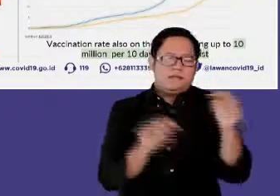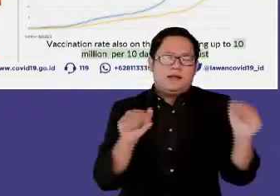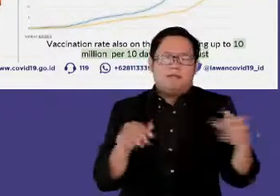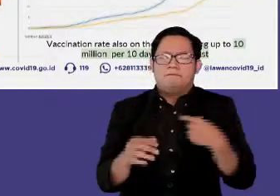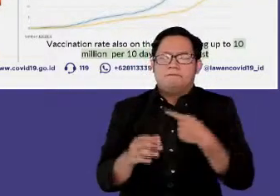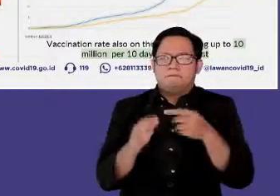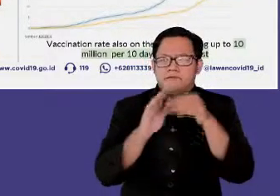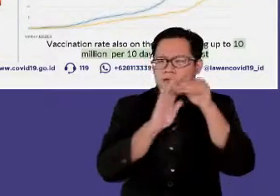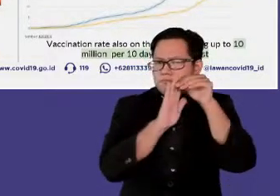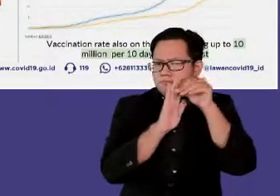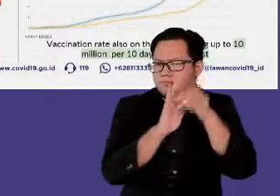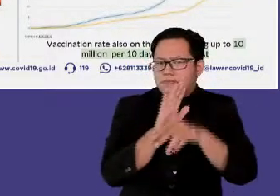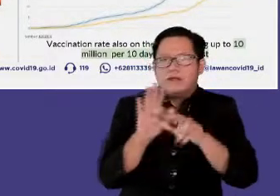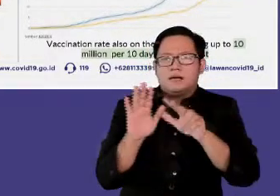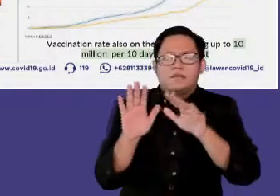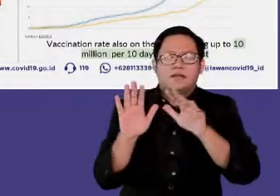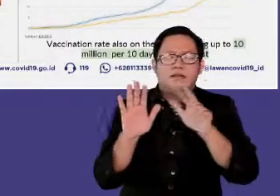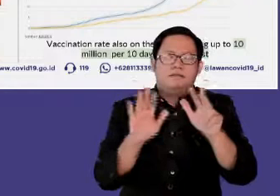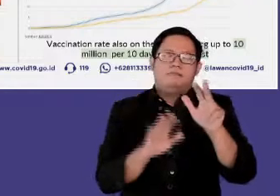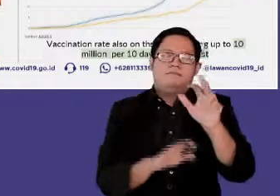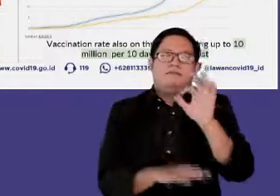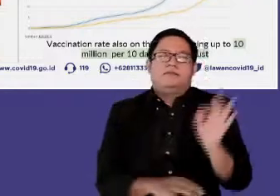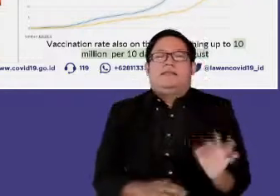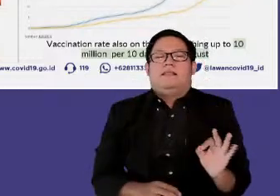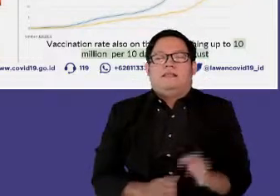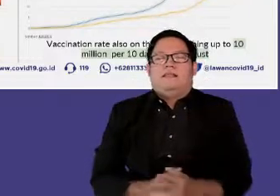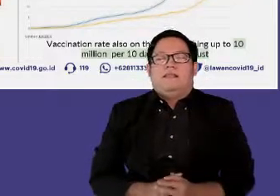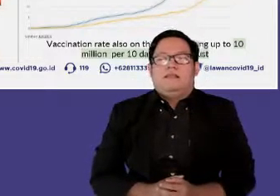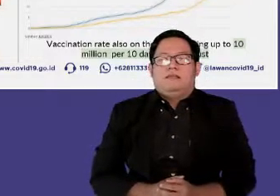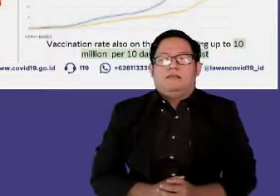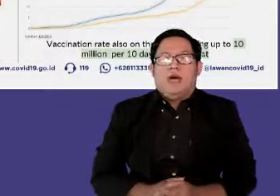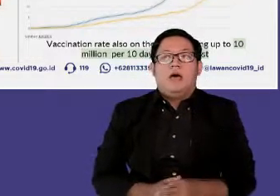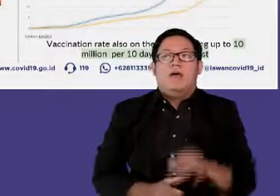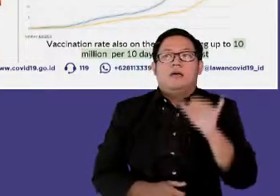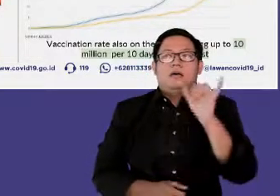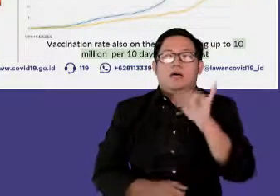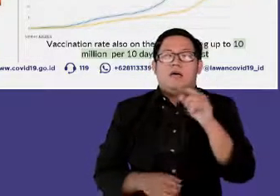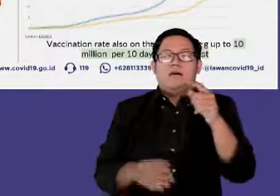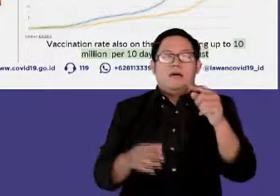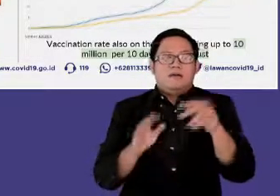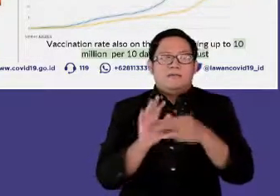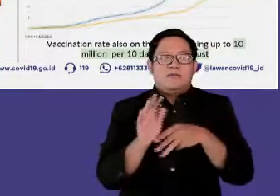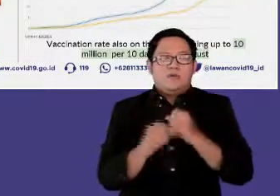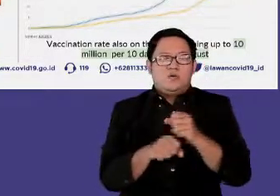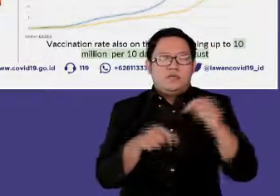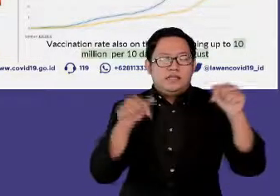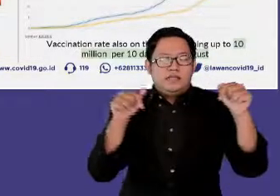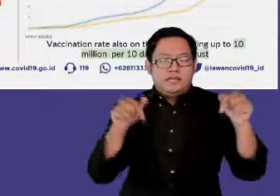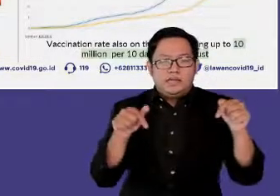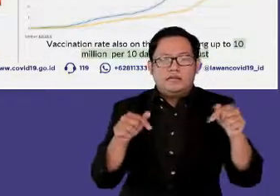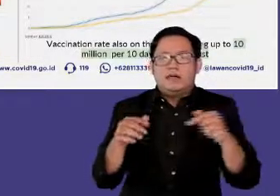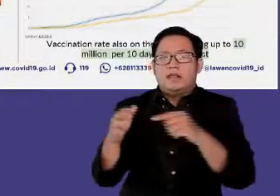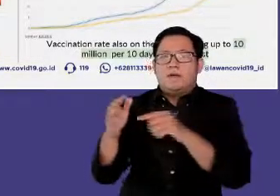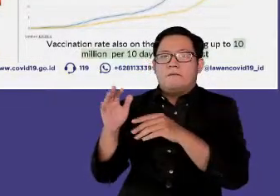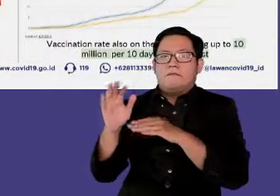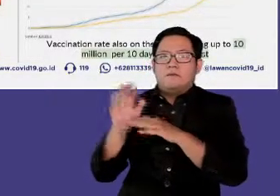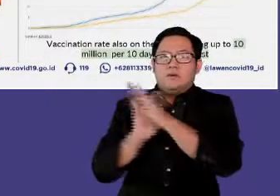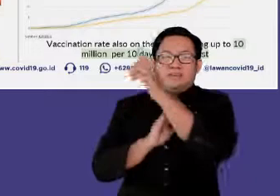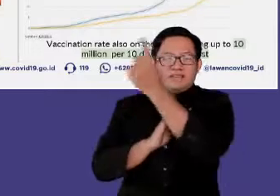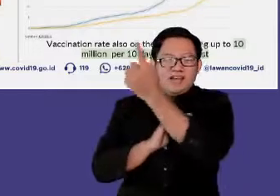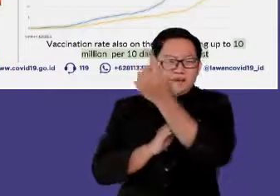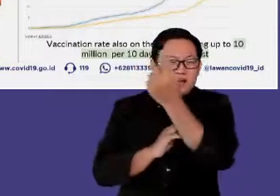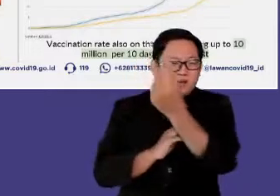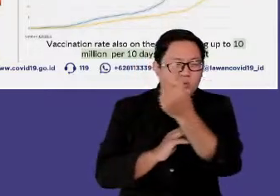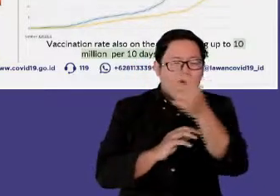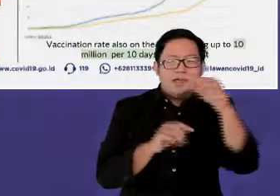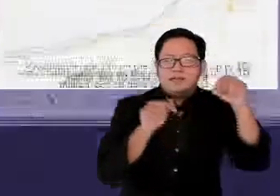88.9% compared to the second peak. In fact, this week's cases are lower than the first peak and